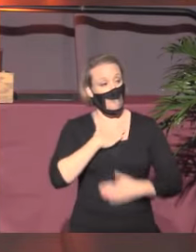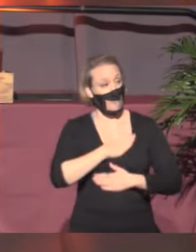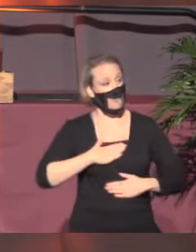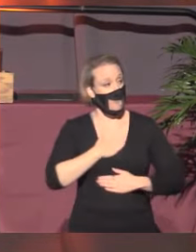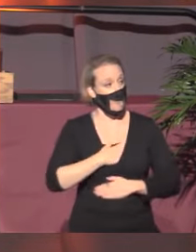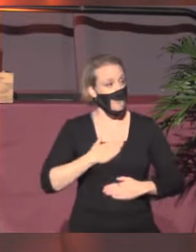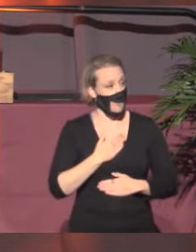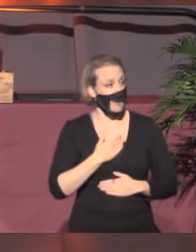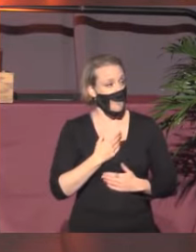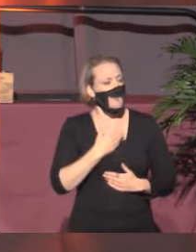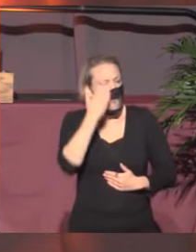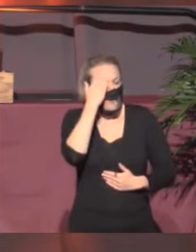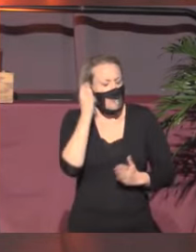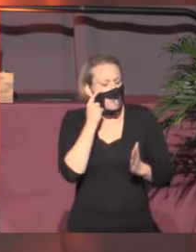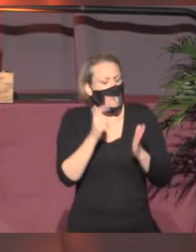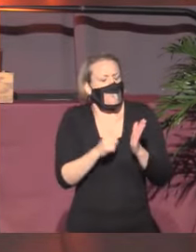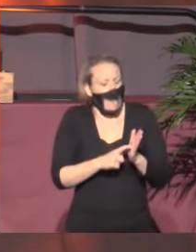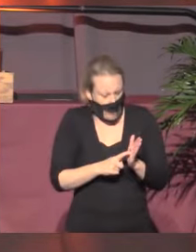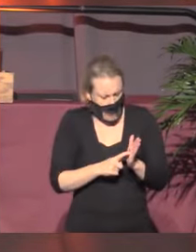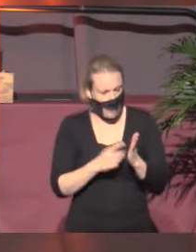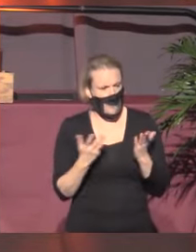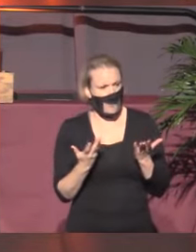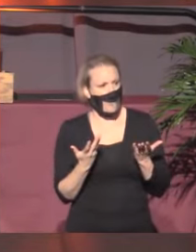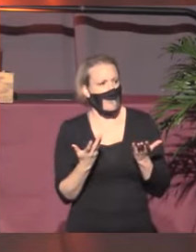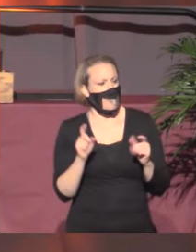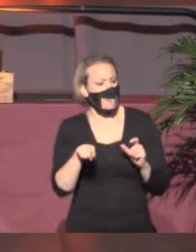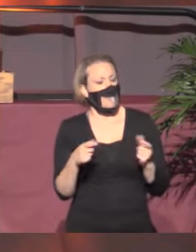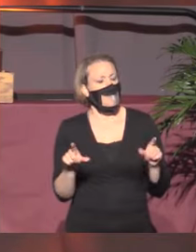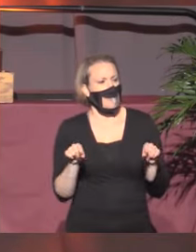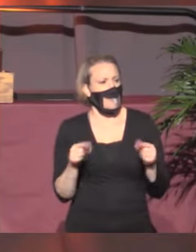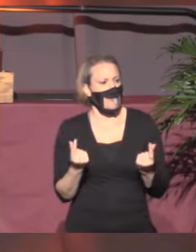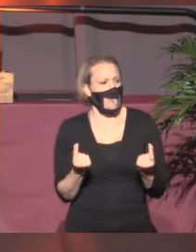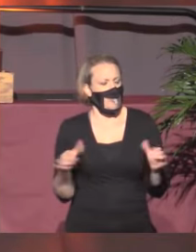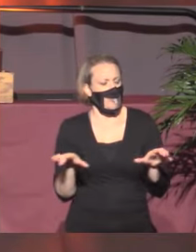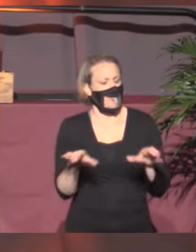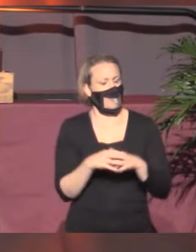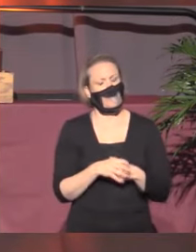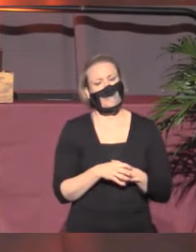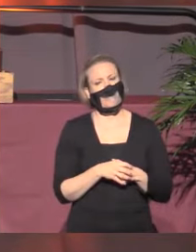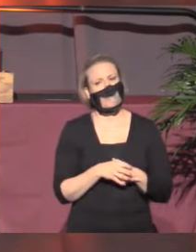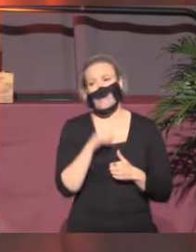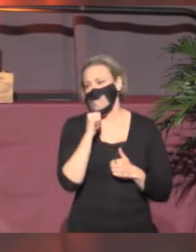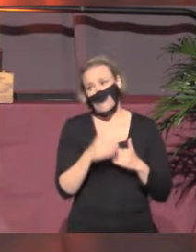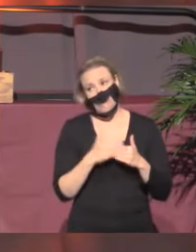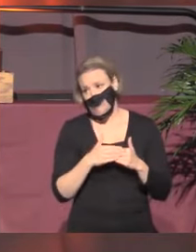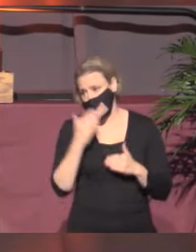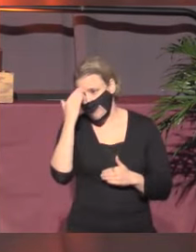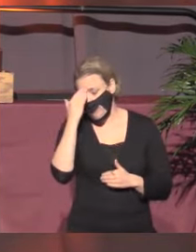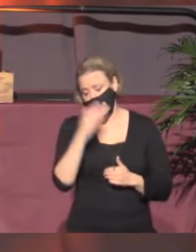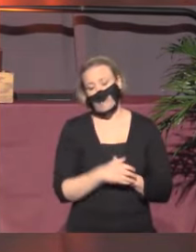do to be here today. It was not easy. During your time as a